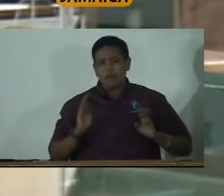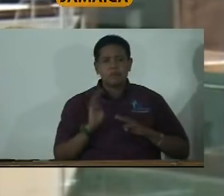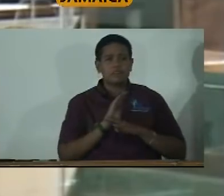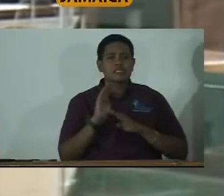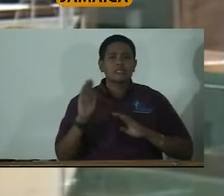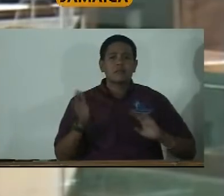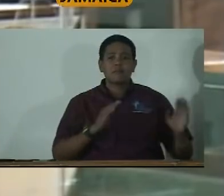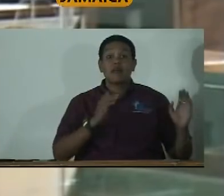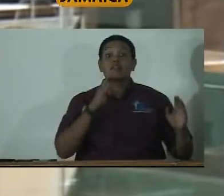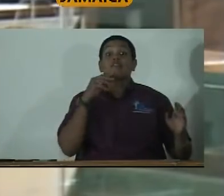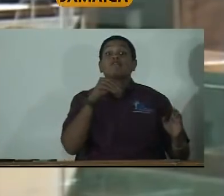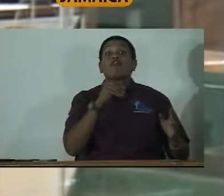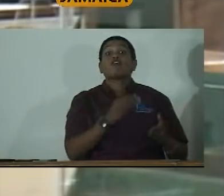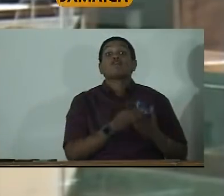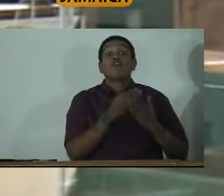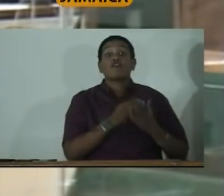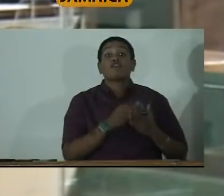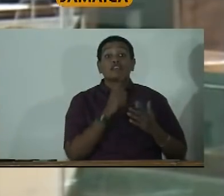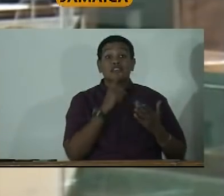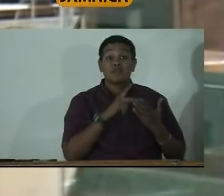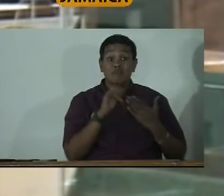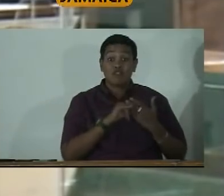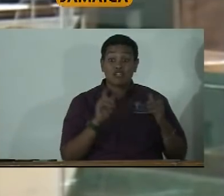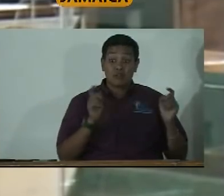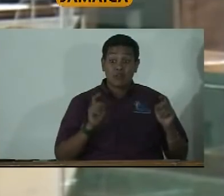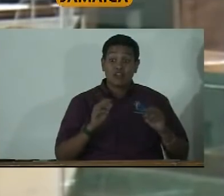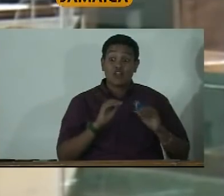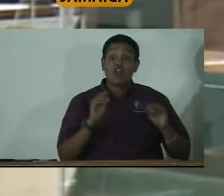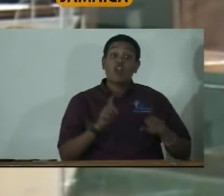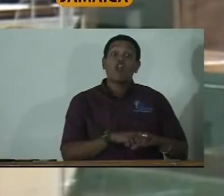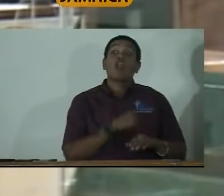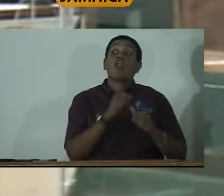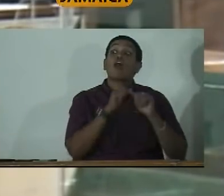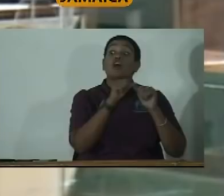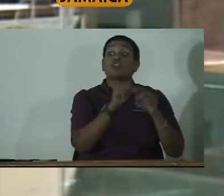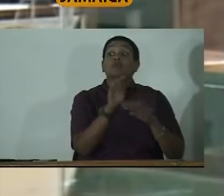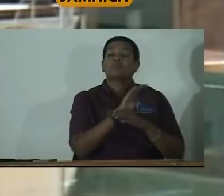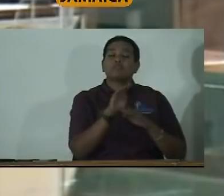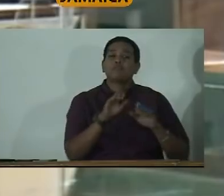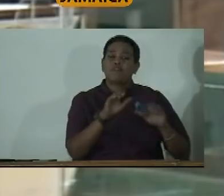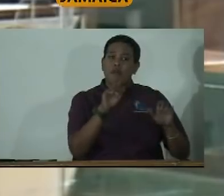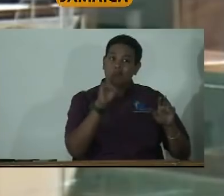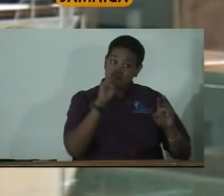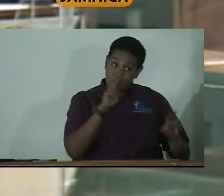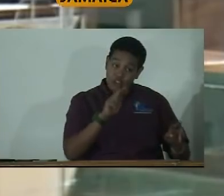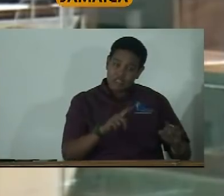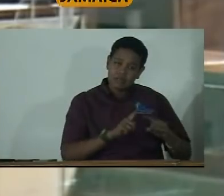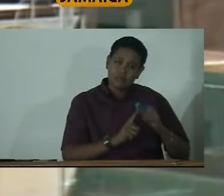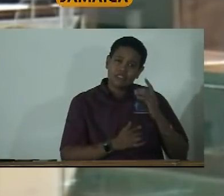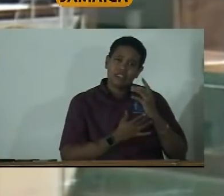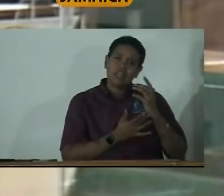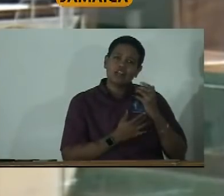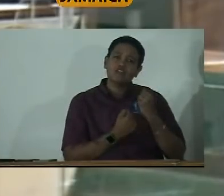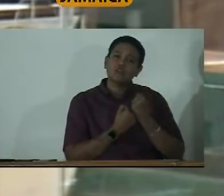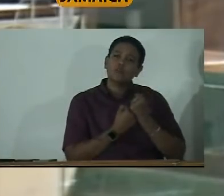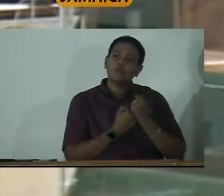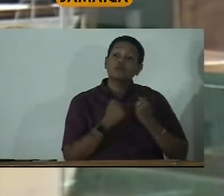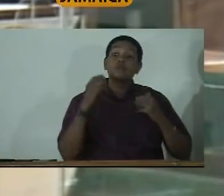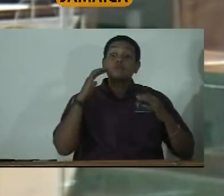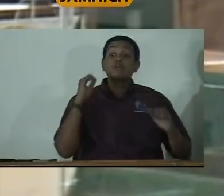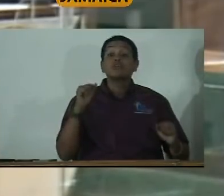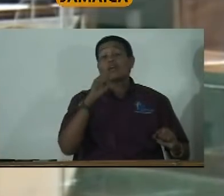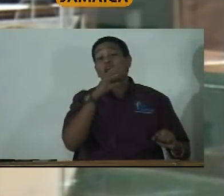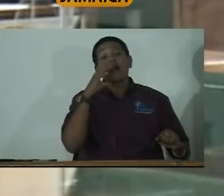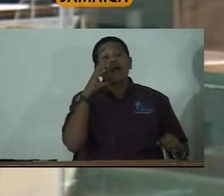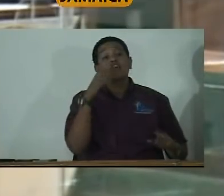management, long-term business performance monitoring, and technical support. Mr. President, the Agricultural